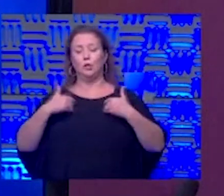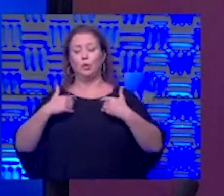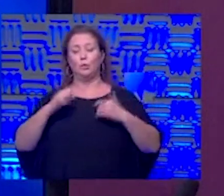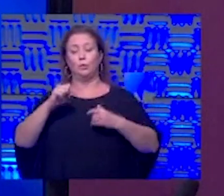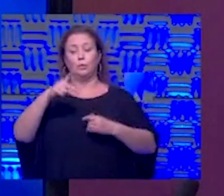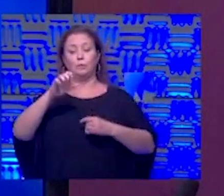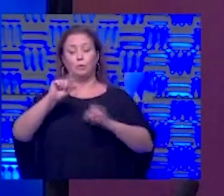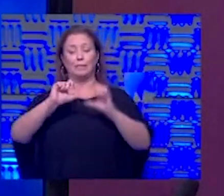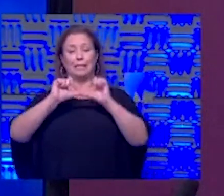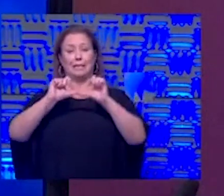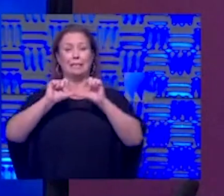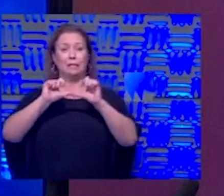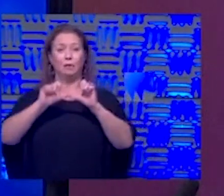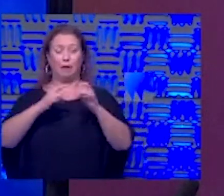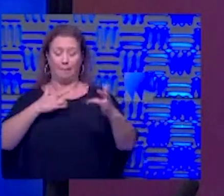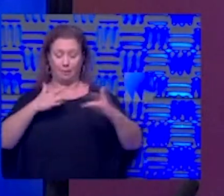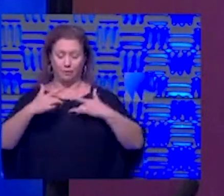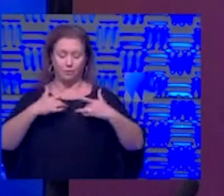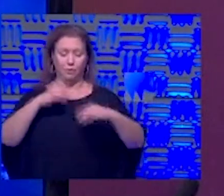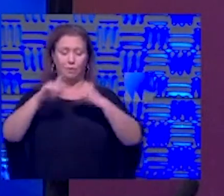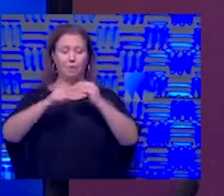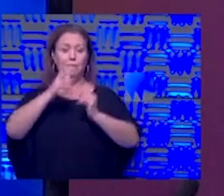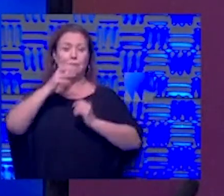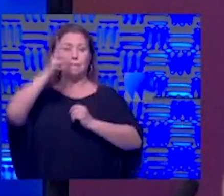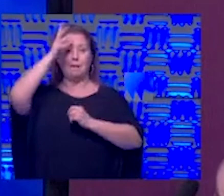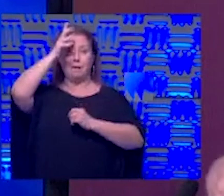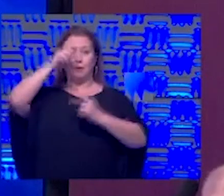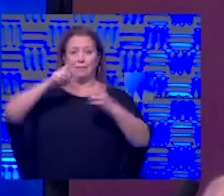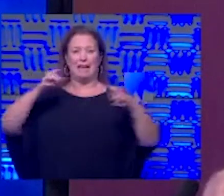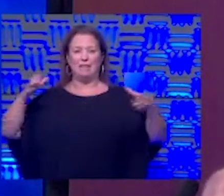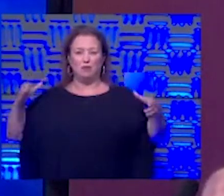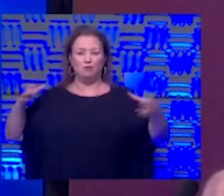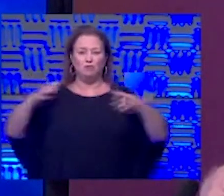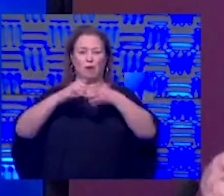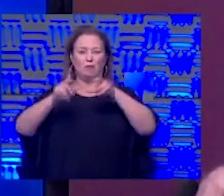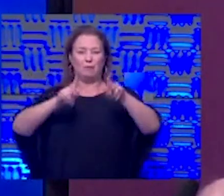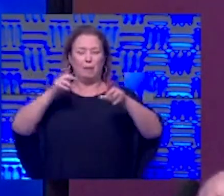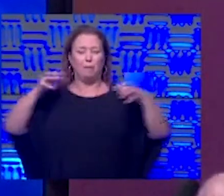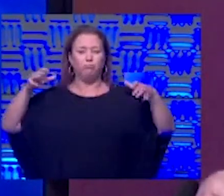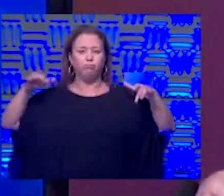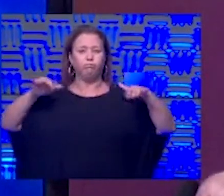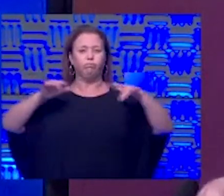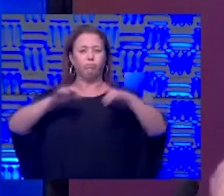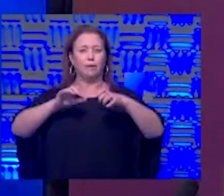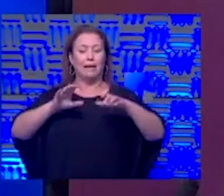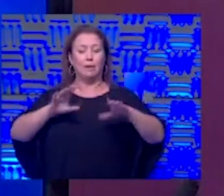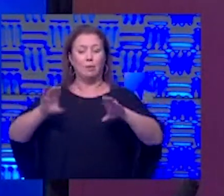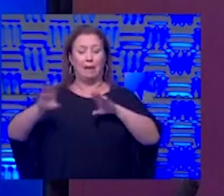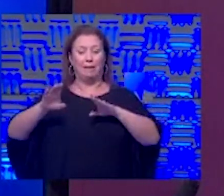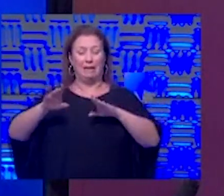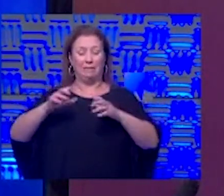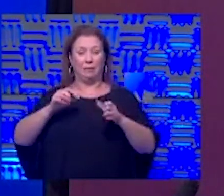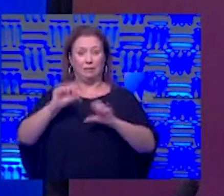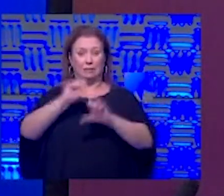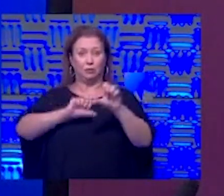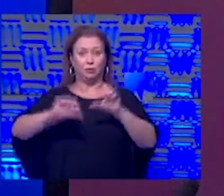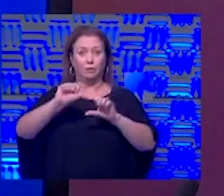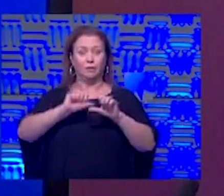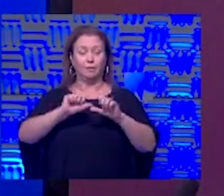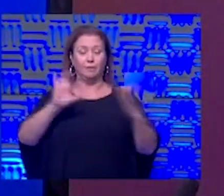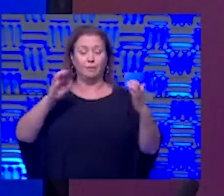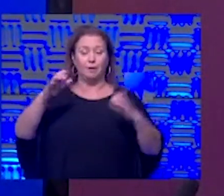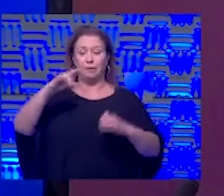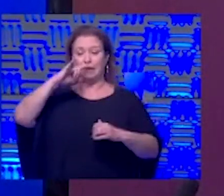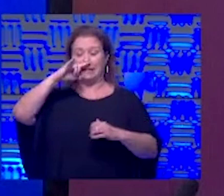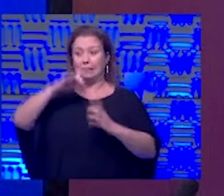forward, I'm as much concerned about the parents and the crowds around them and how they're behaving as the kids on the